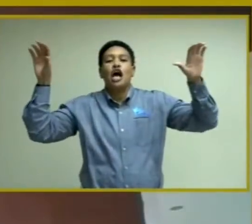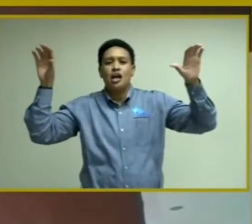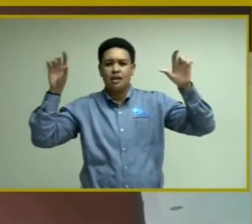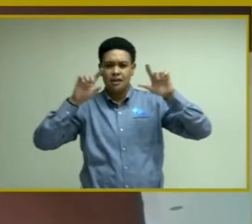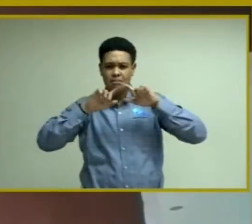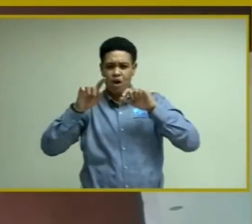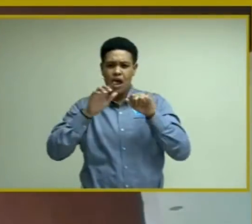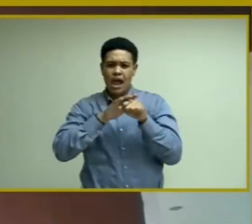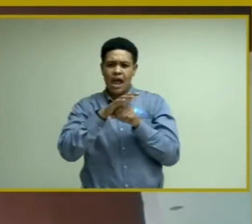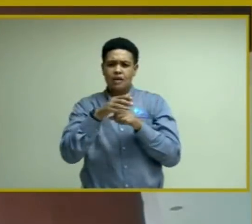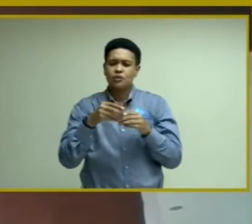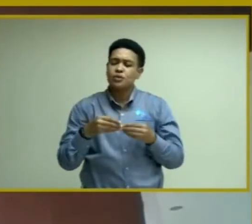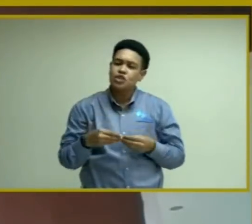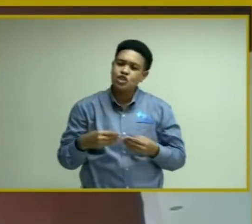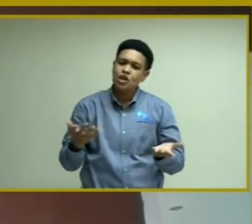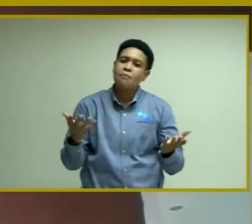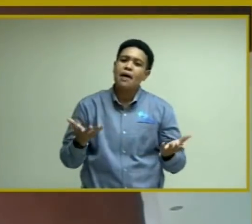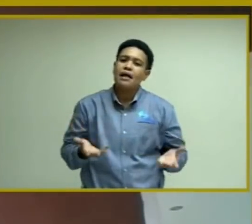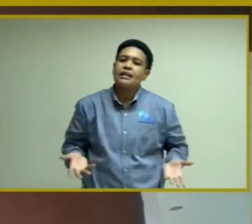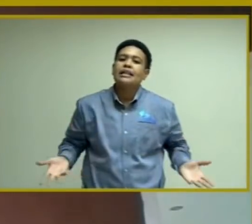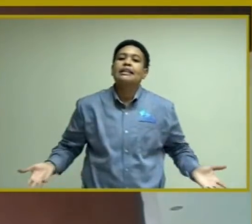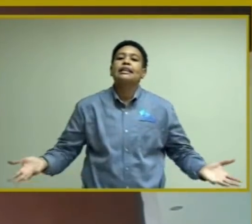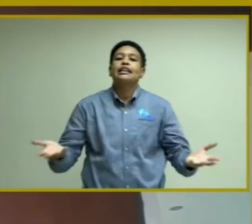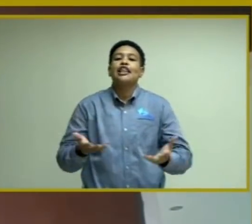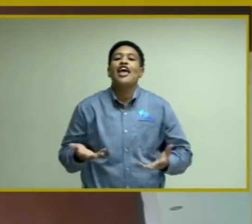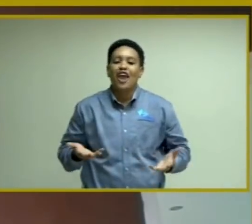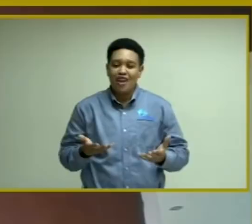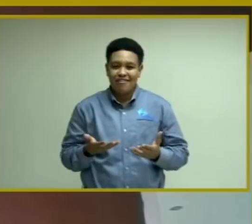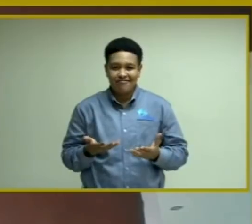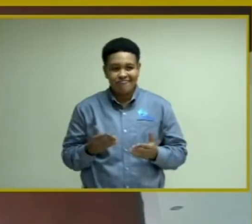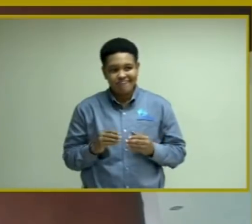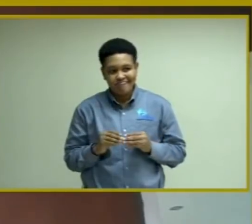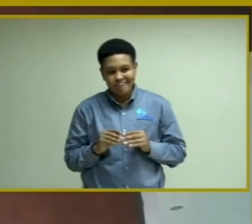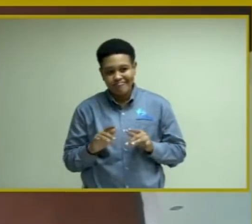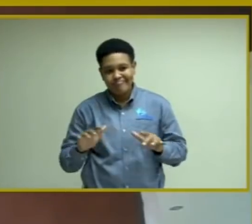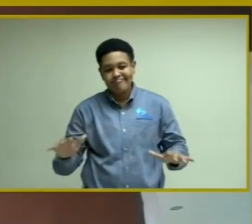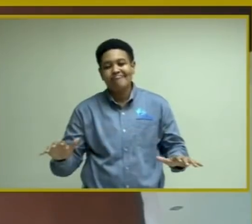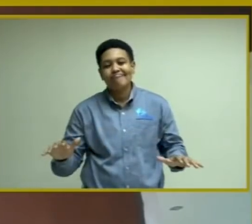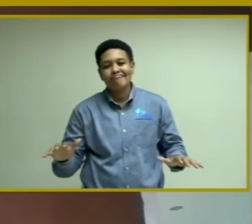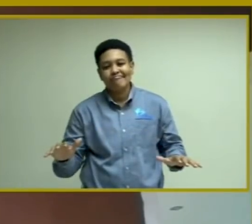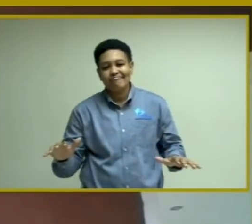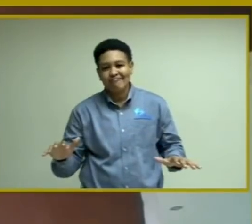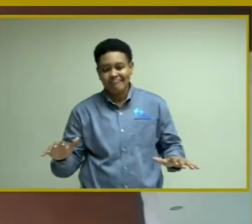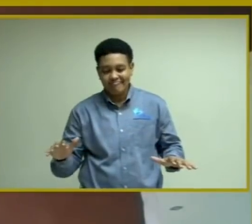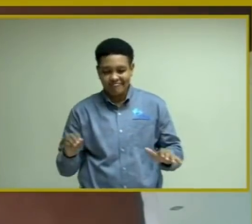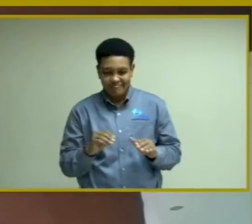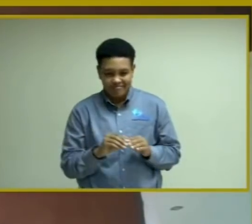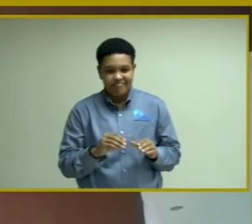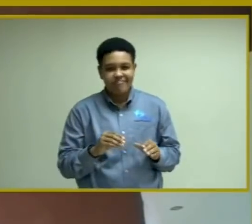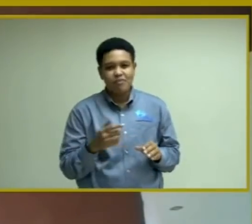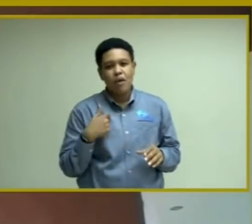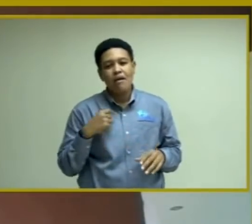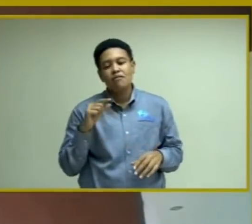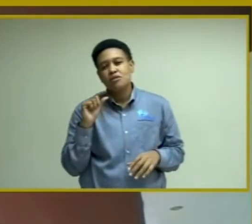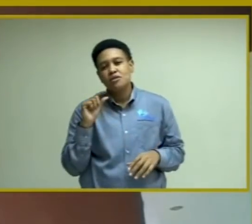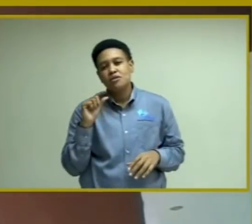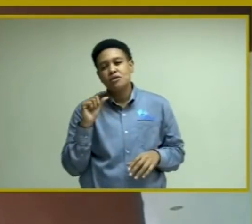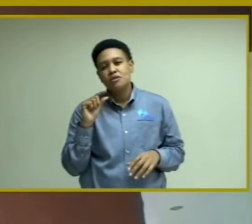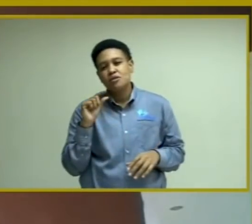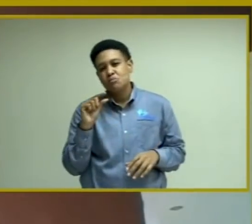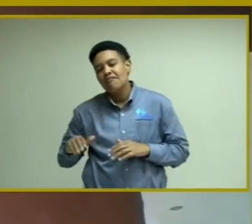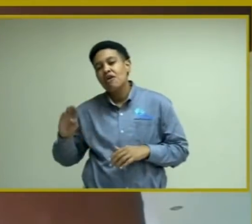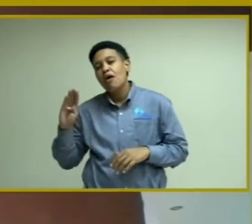adequate supplies on the field. So we had low levels of the polio vaccine as well as